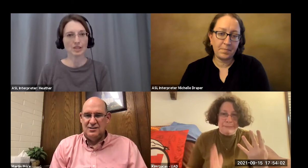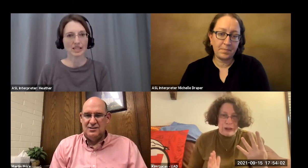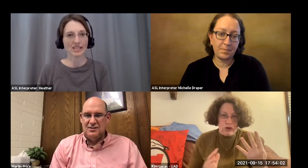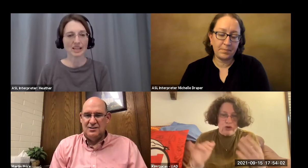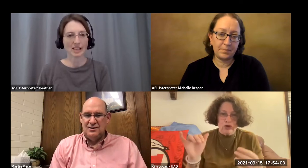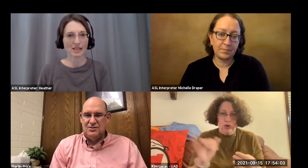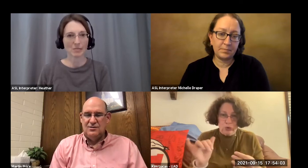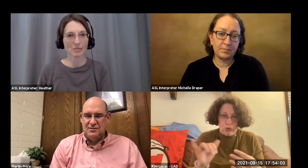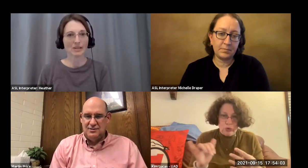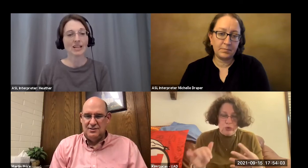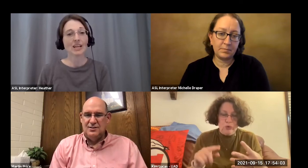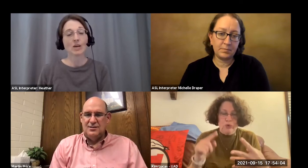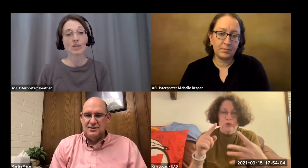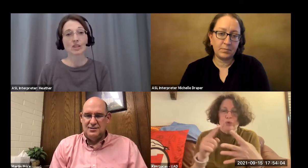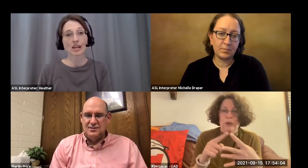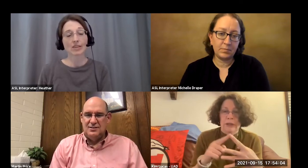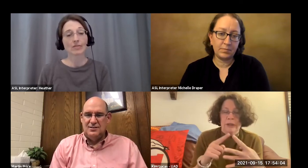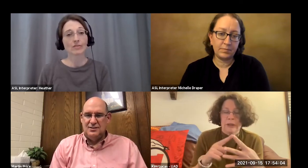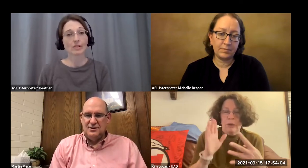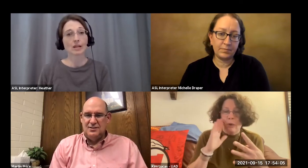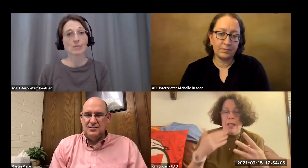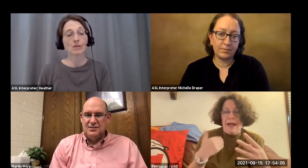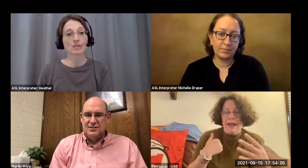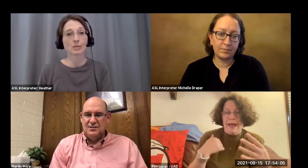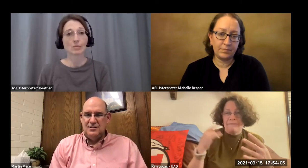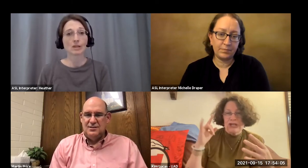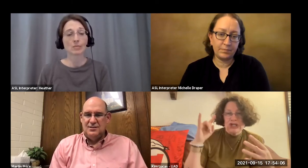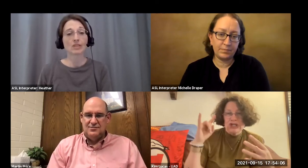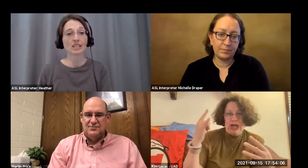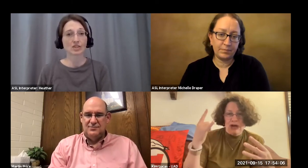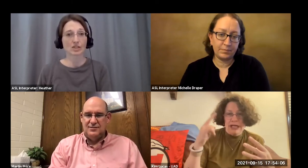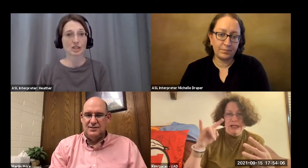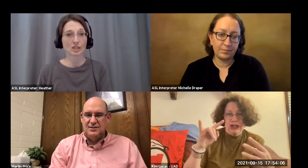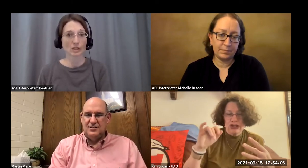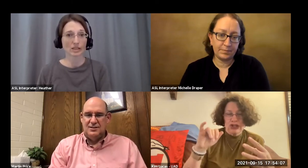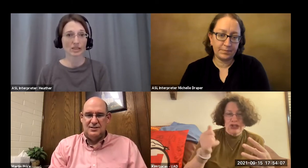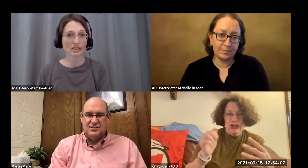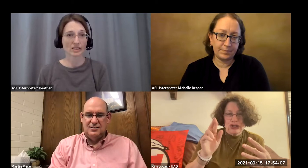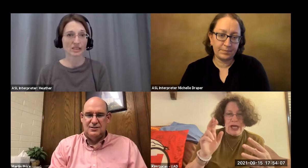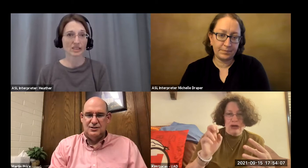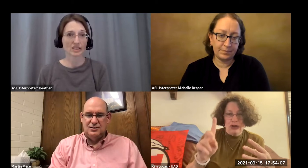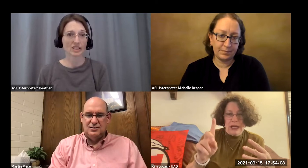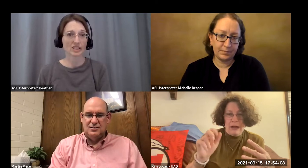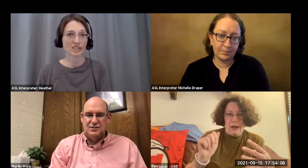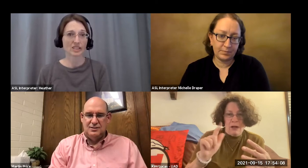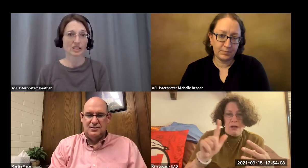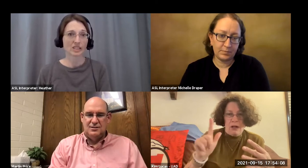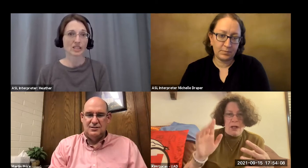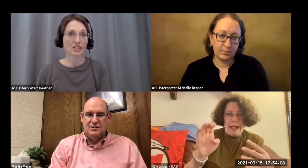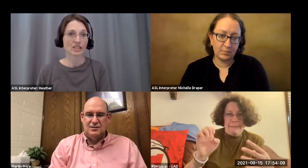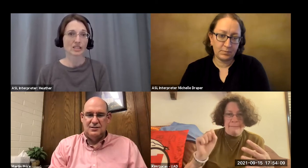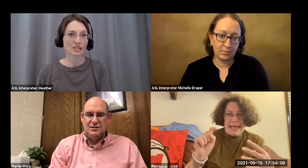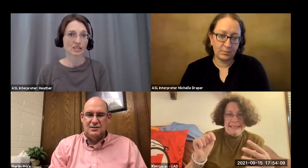some advertising coming up. We also have some presenters as well.